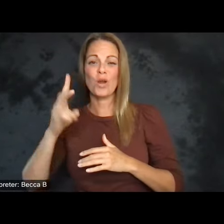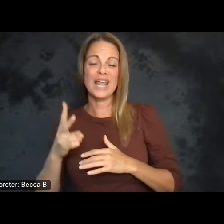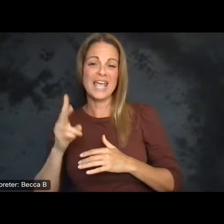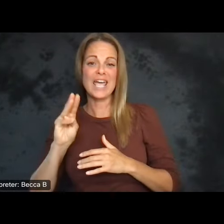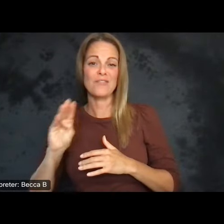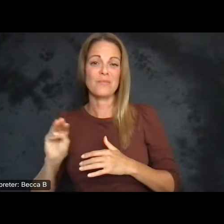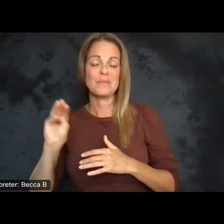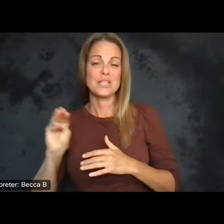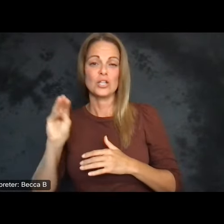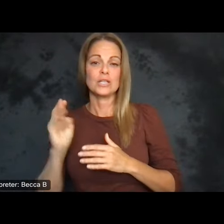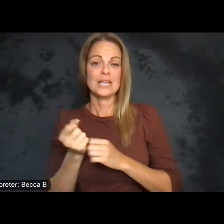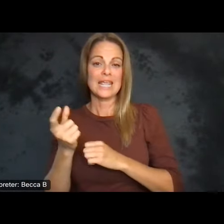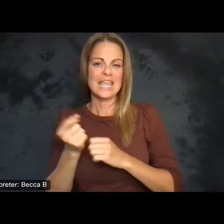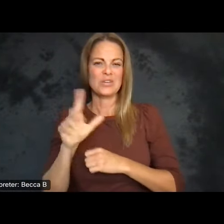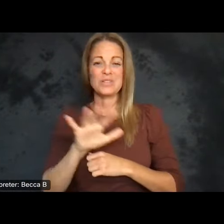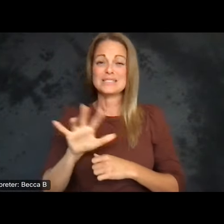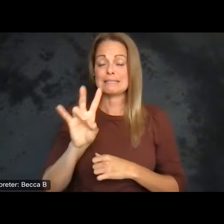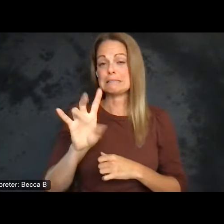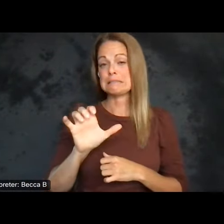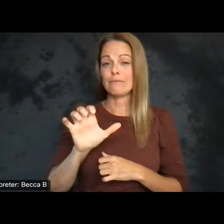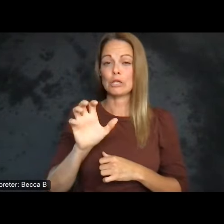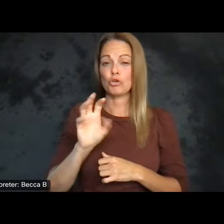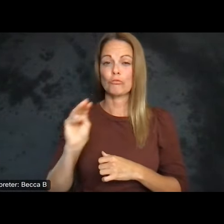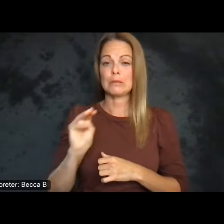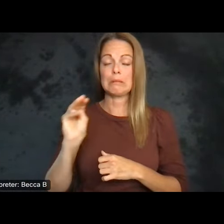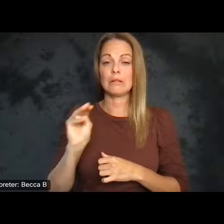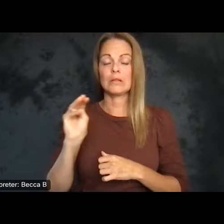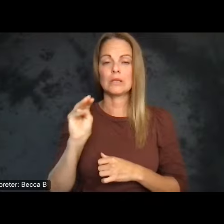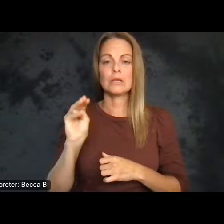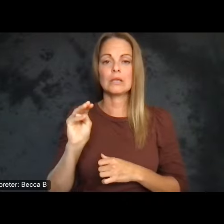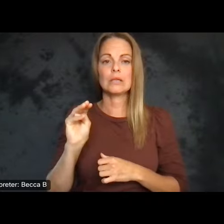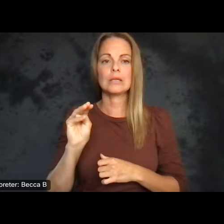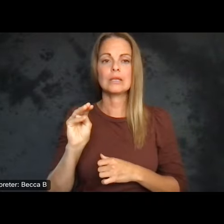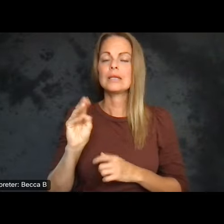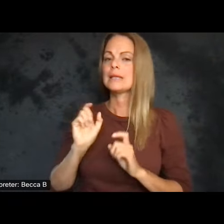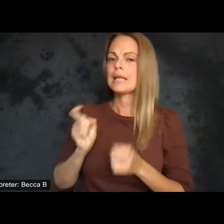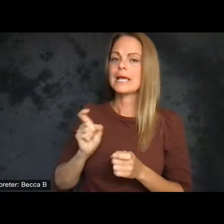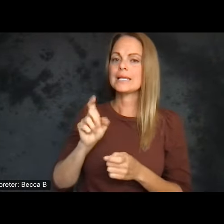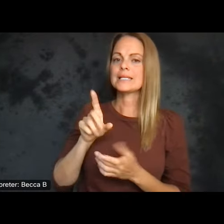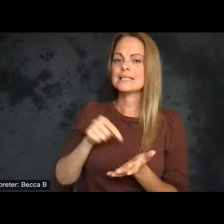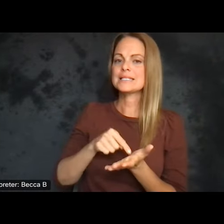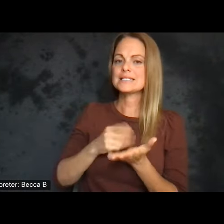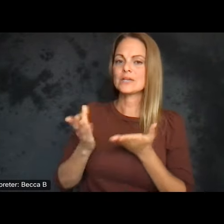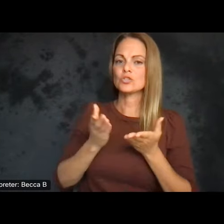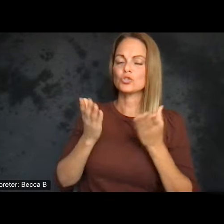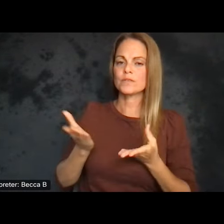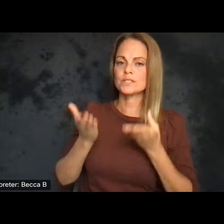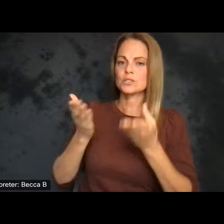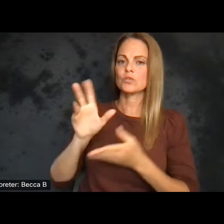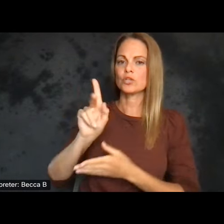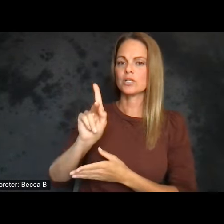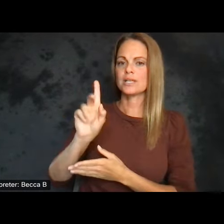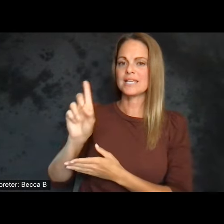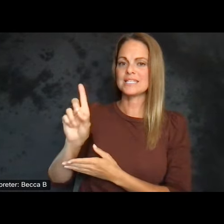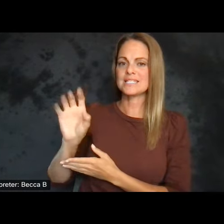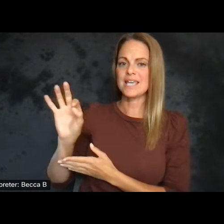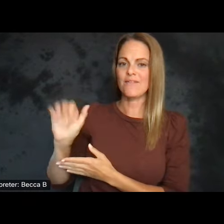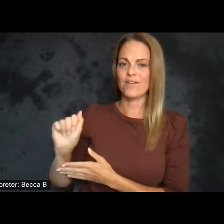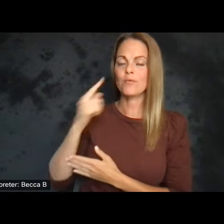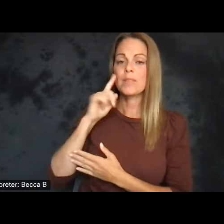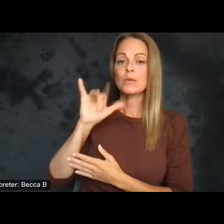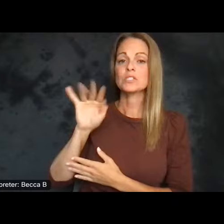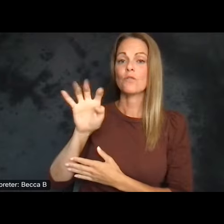million in my math. I can get you the debt service schedule as proposed by KDFA, but that was for the